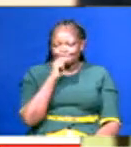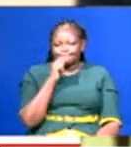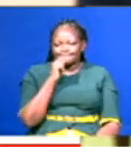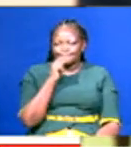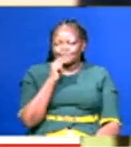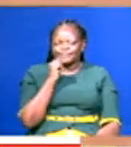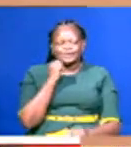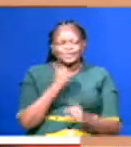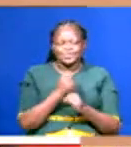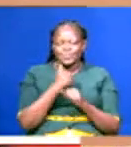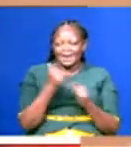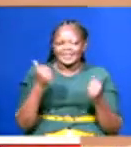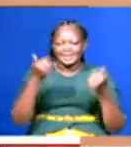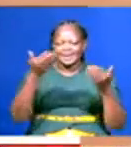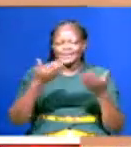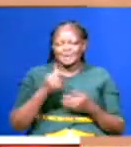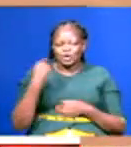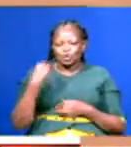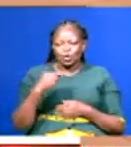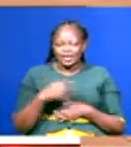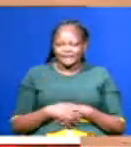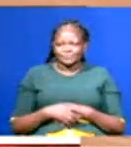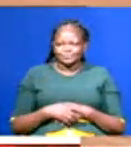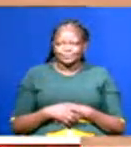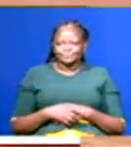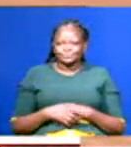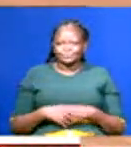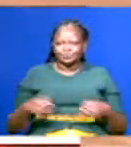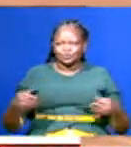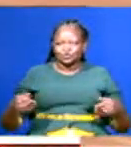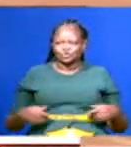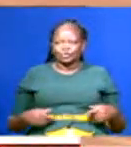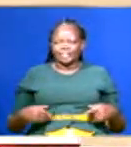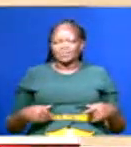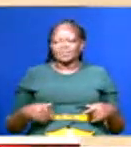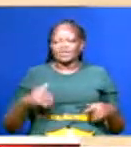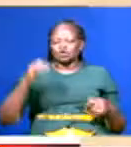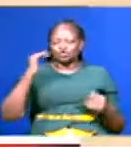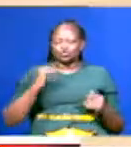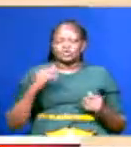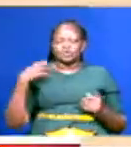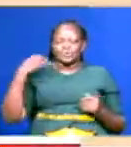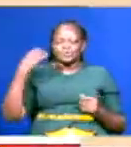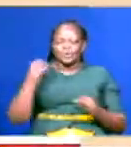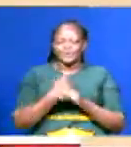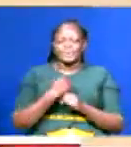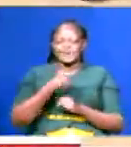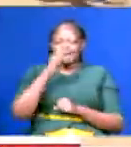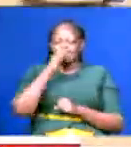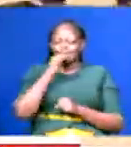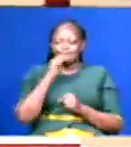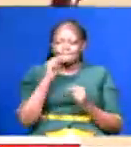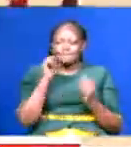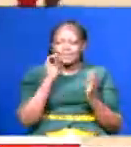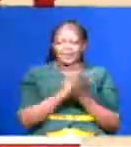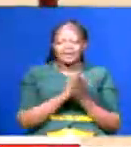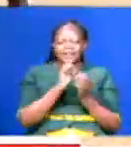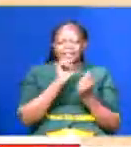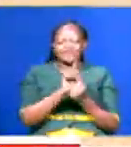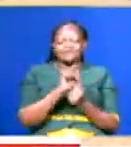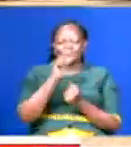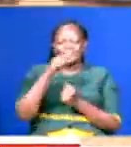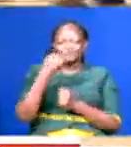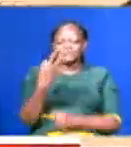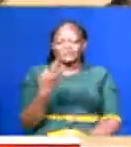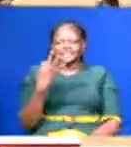msuri nilete gold. The regional youth and junior championships will be held in Dar es Salaam on 10th and 11th of this month. Kingori